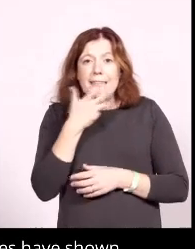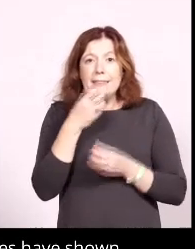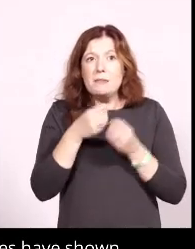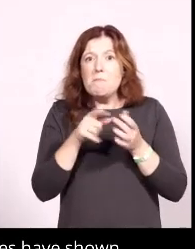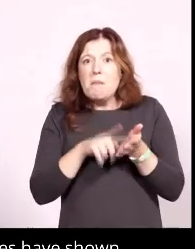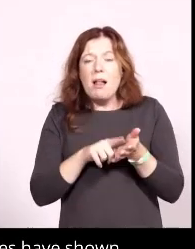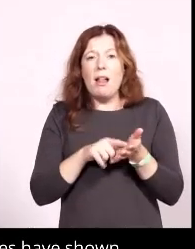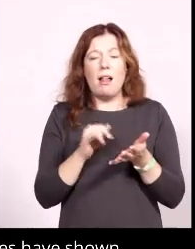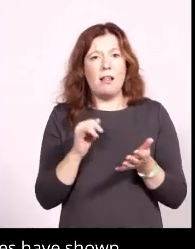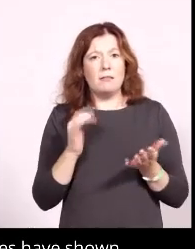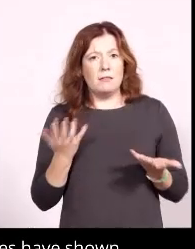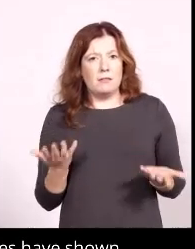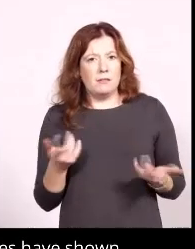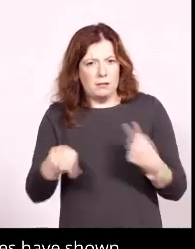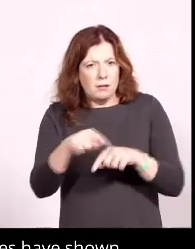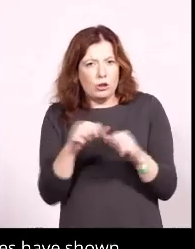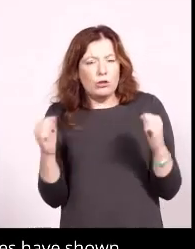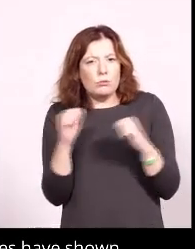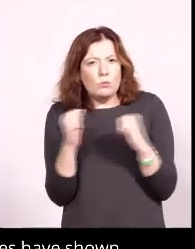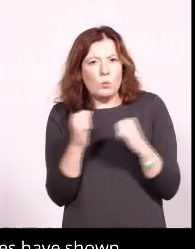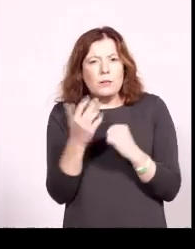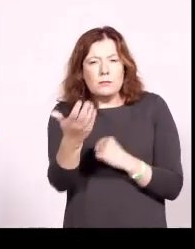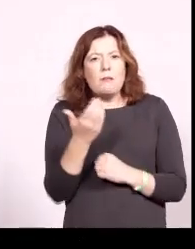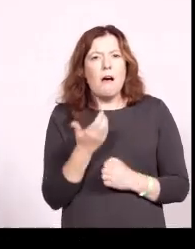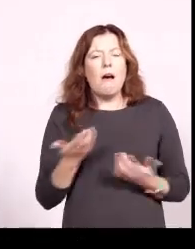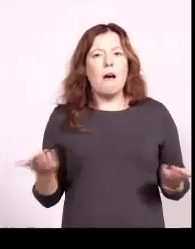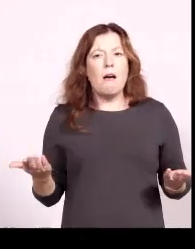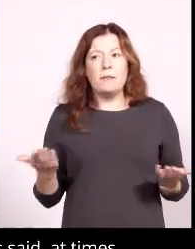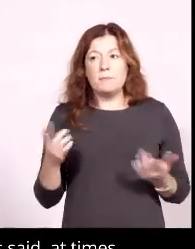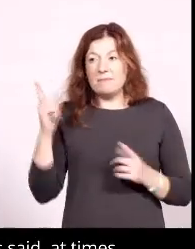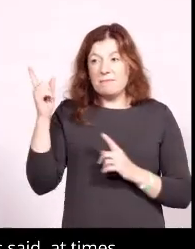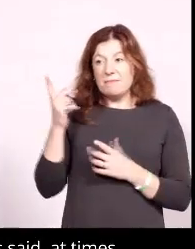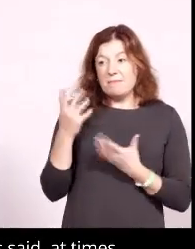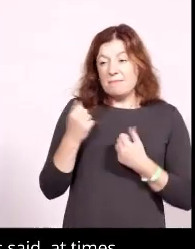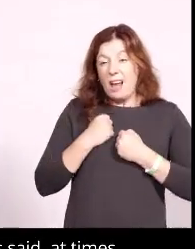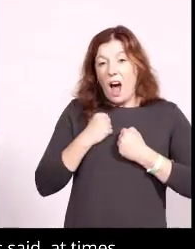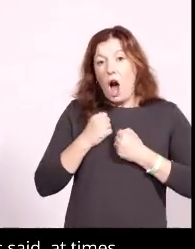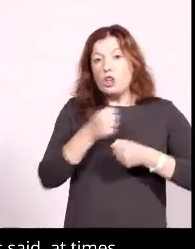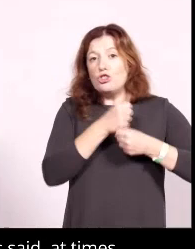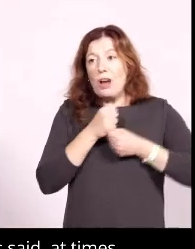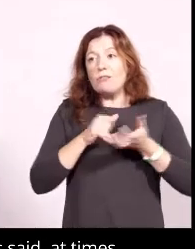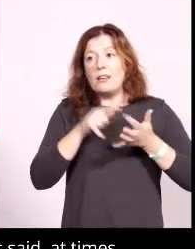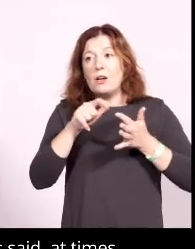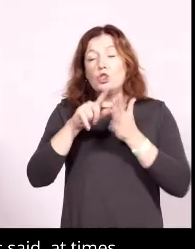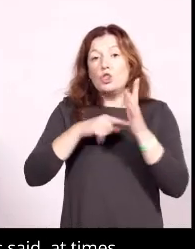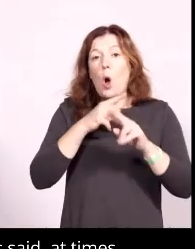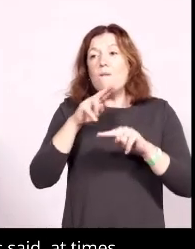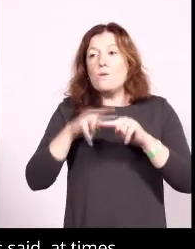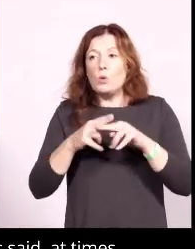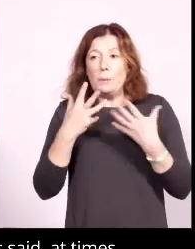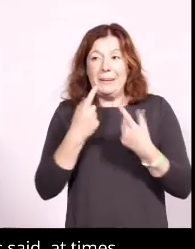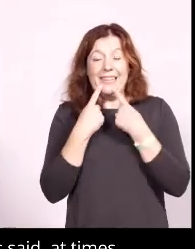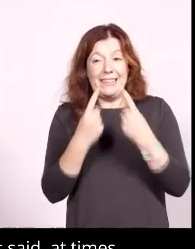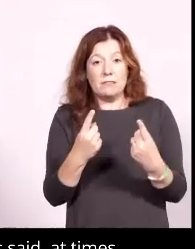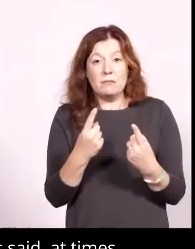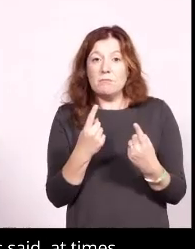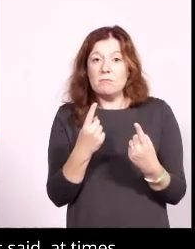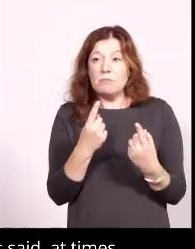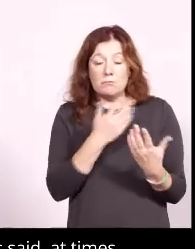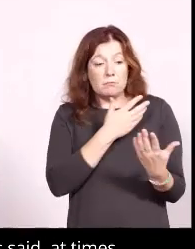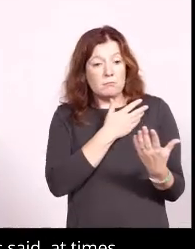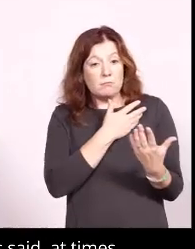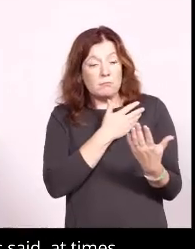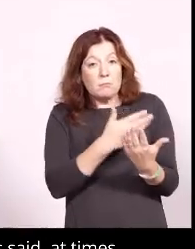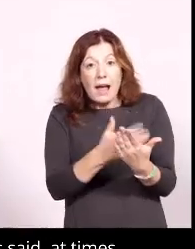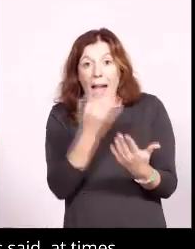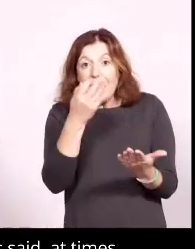about choices, and the Conservatives have shown whose side they are on. But as our General Secretary, Joe Fortune, has said, at times of